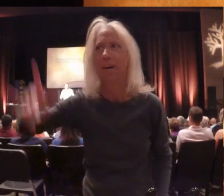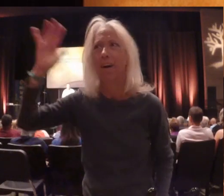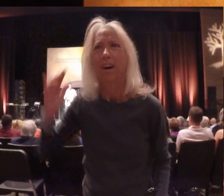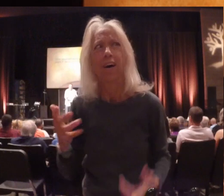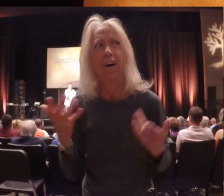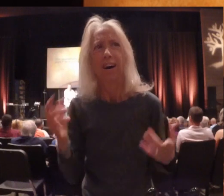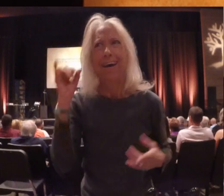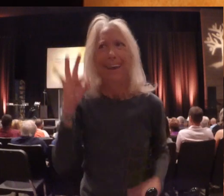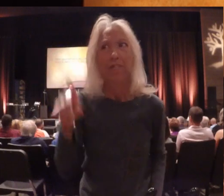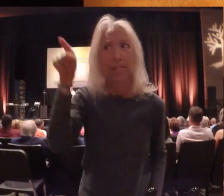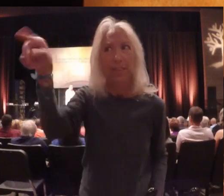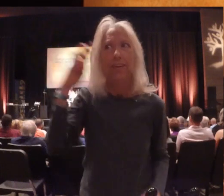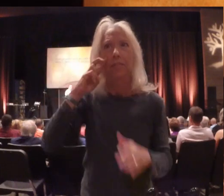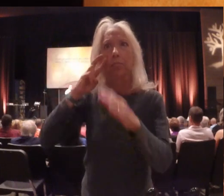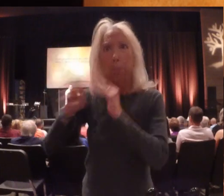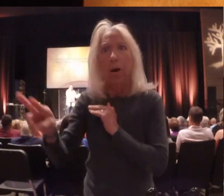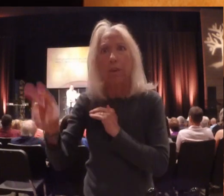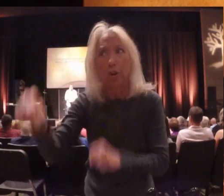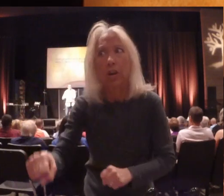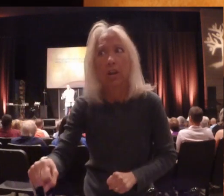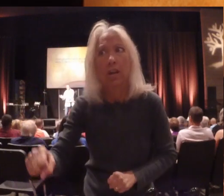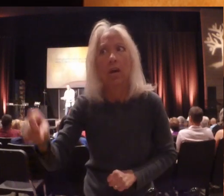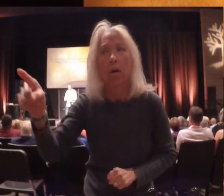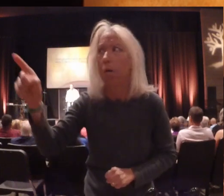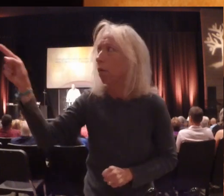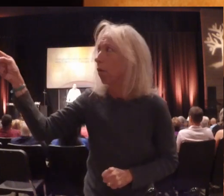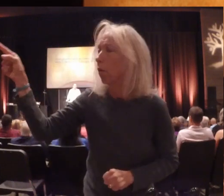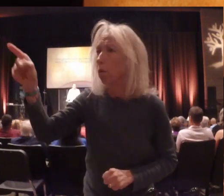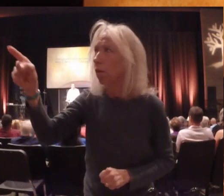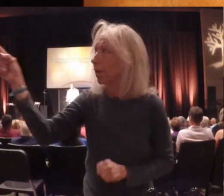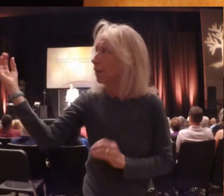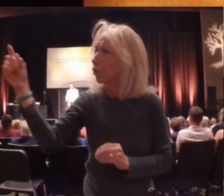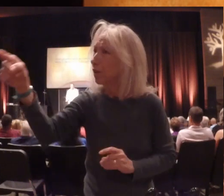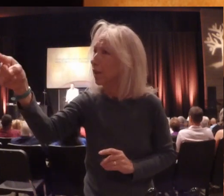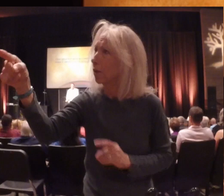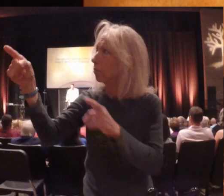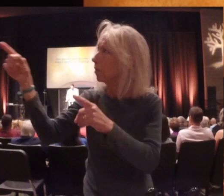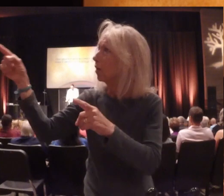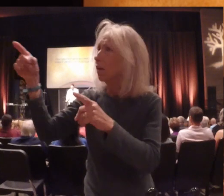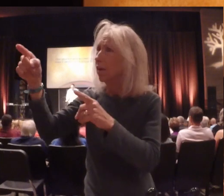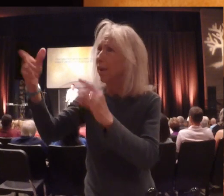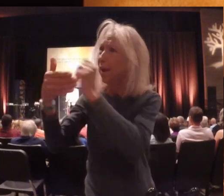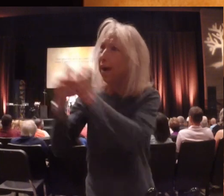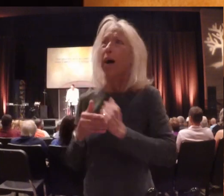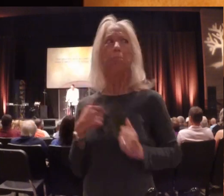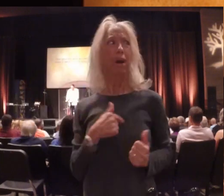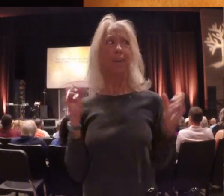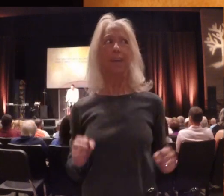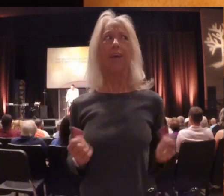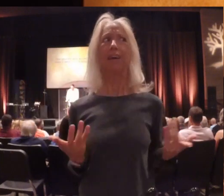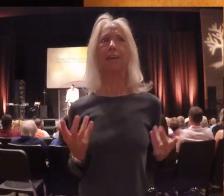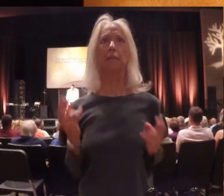man, if Elijah did that, and he mentored Elisha, man, I think Elisha can help us